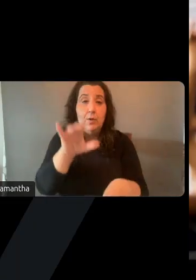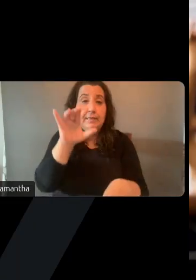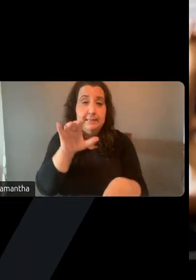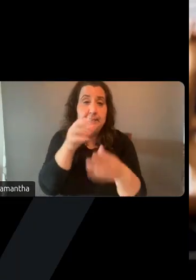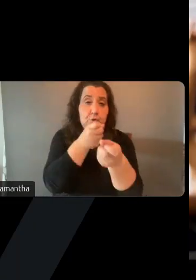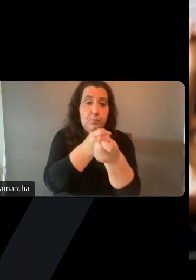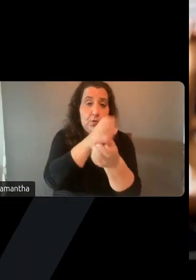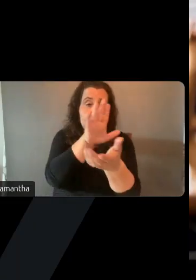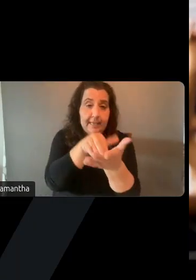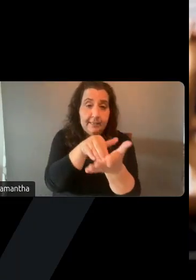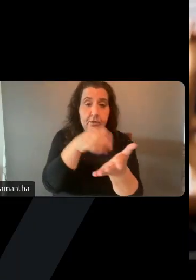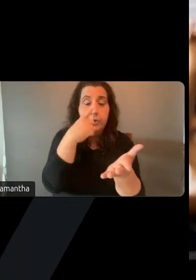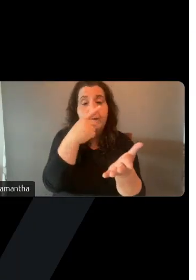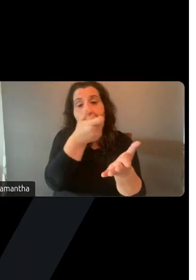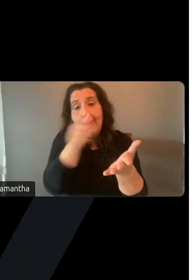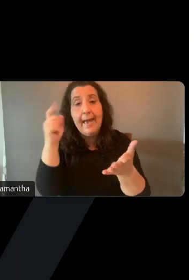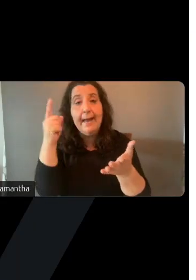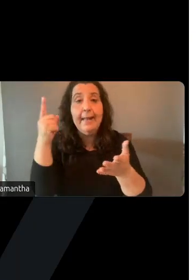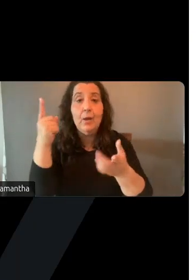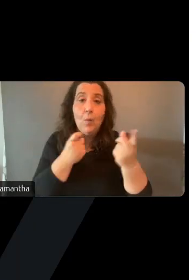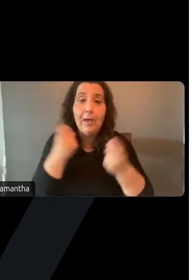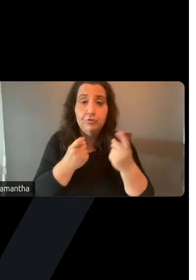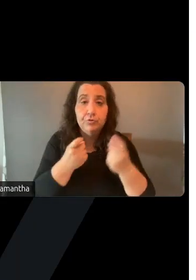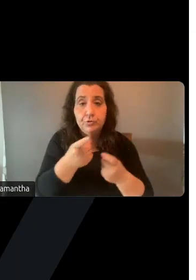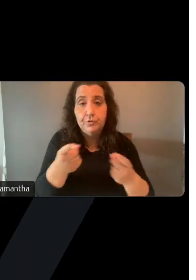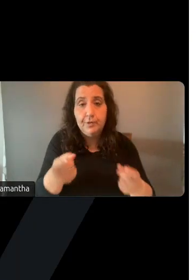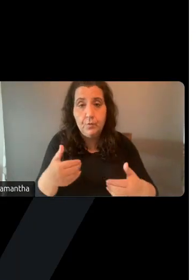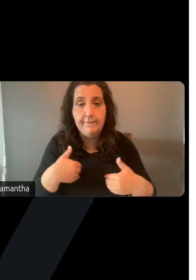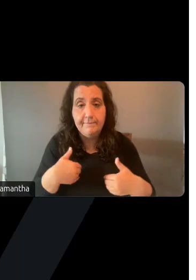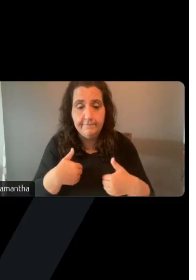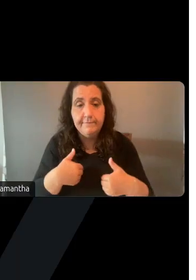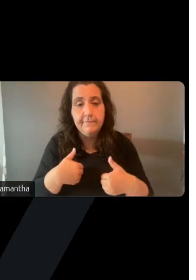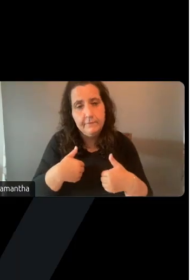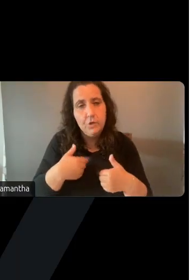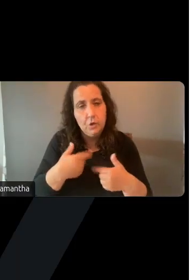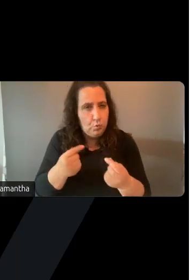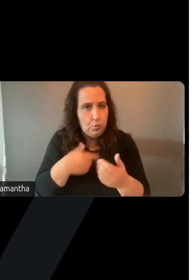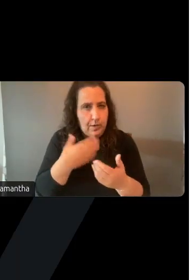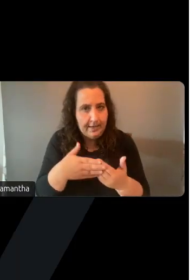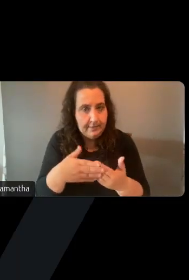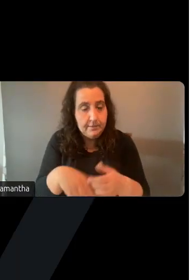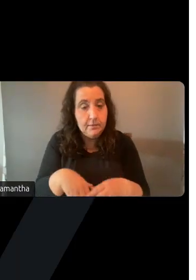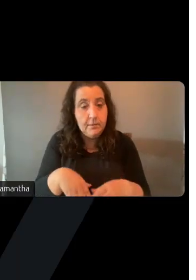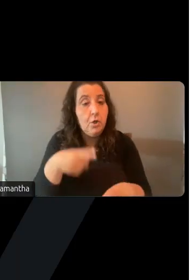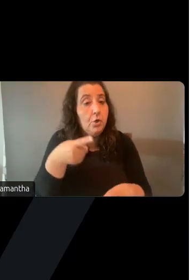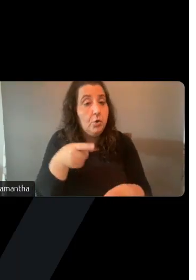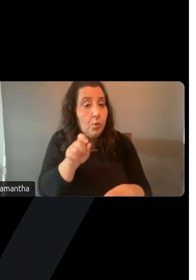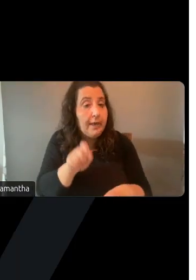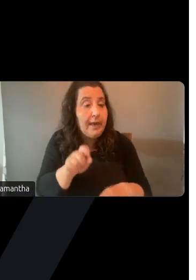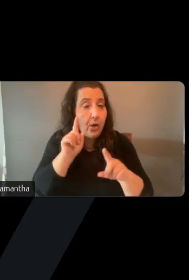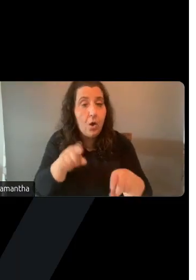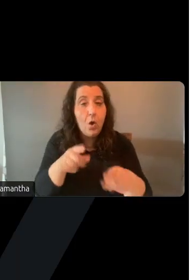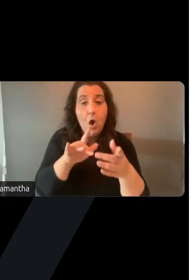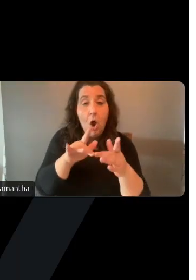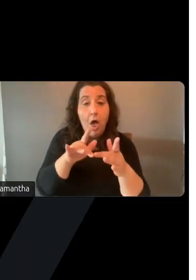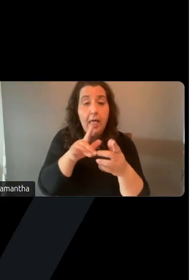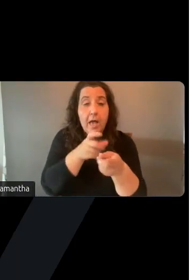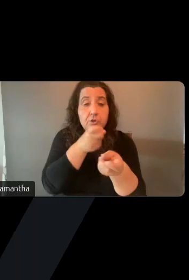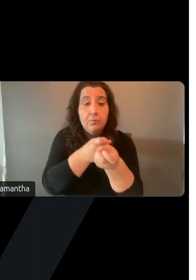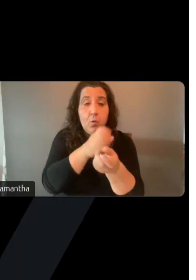for any questions that you may have and next steps. So you can visit the online support center